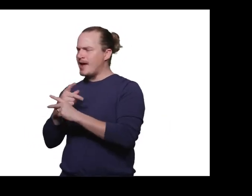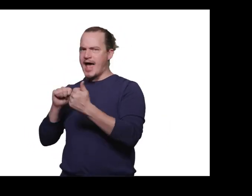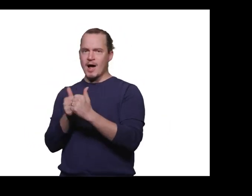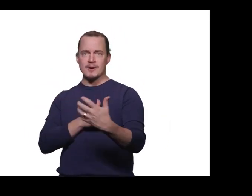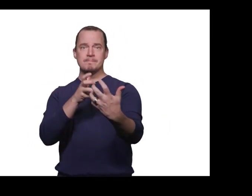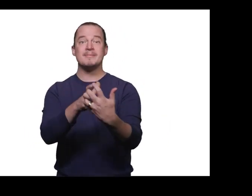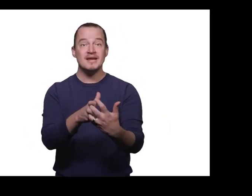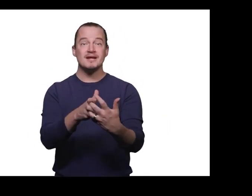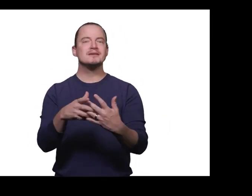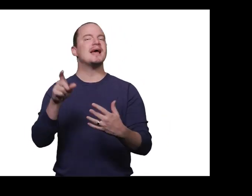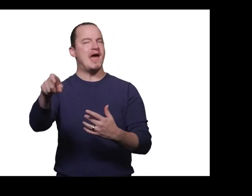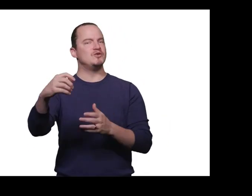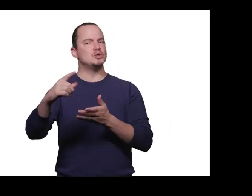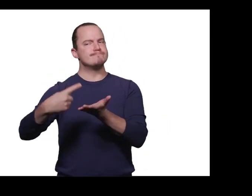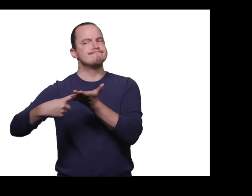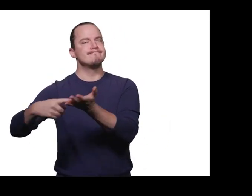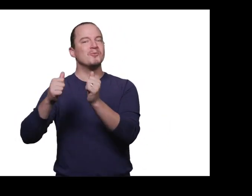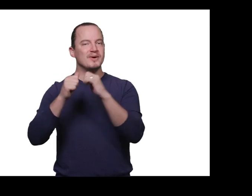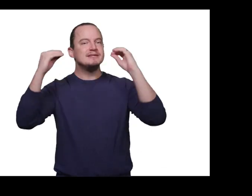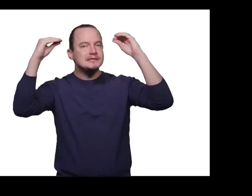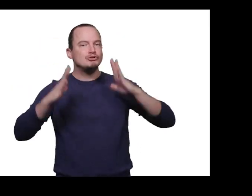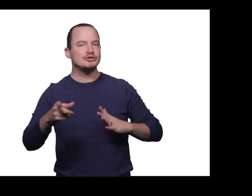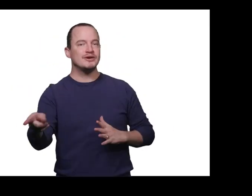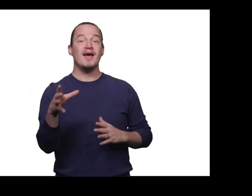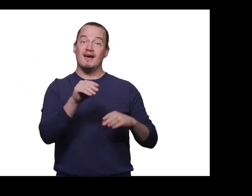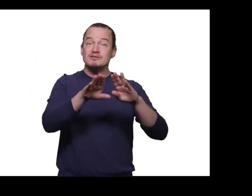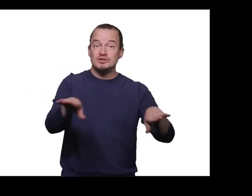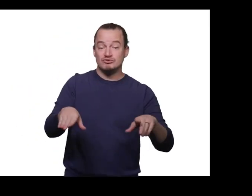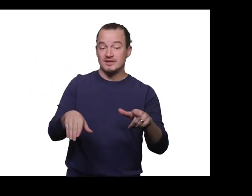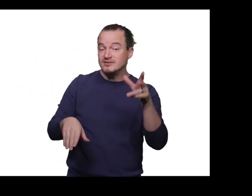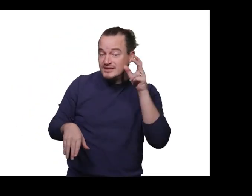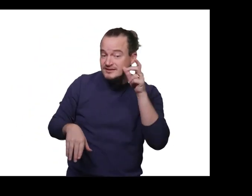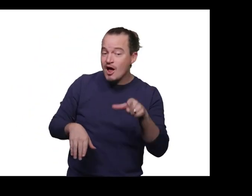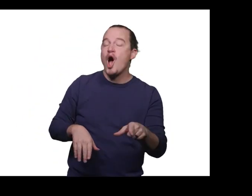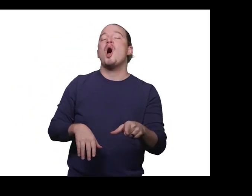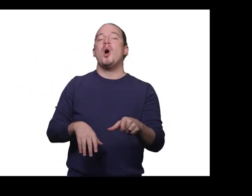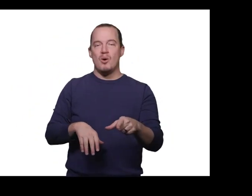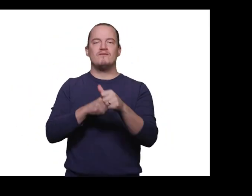by partnering with the educator and listening to the children.